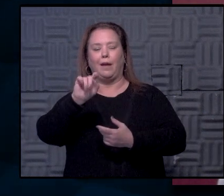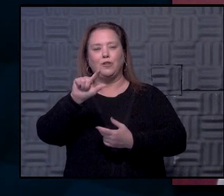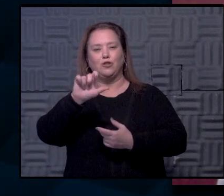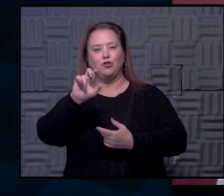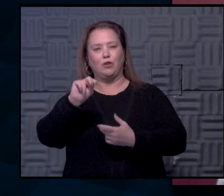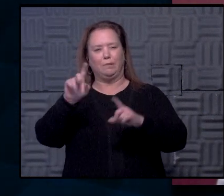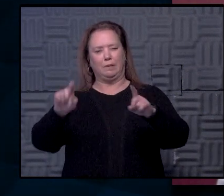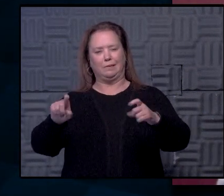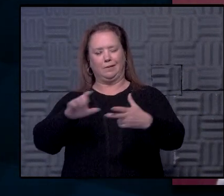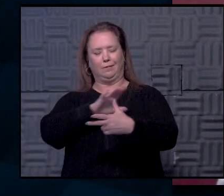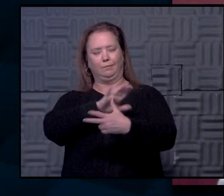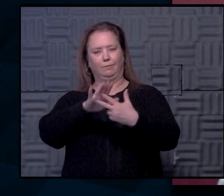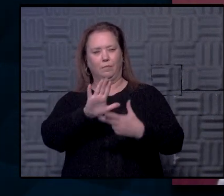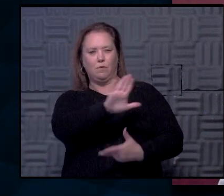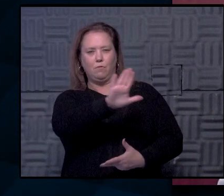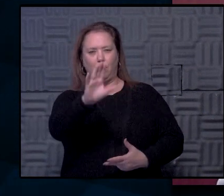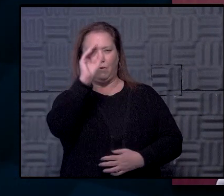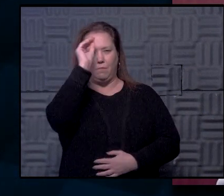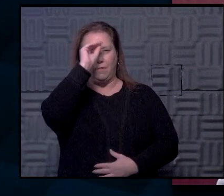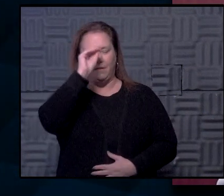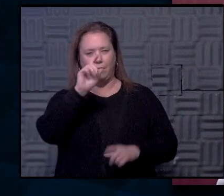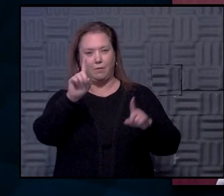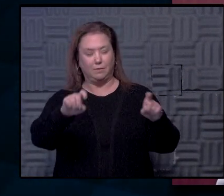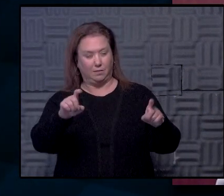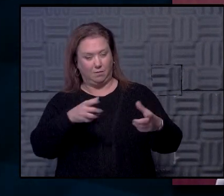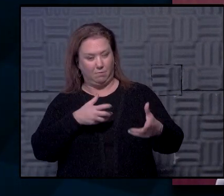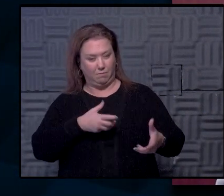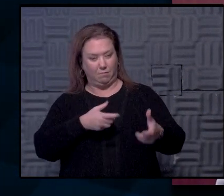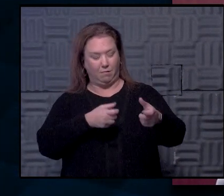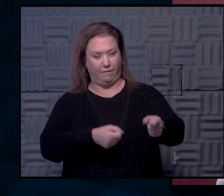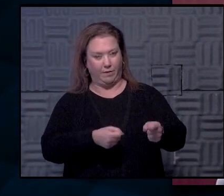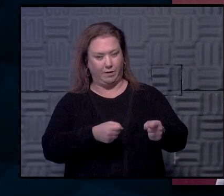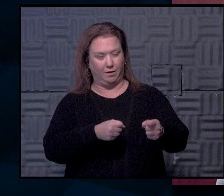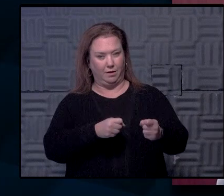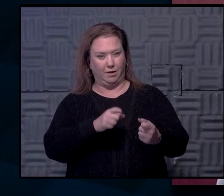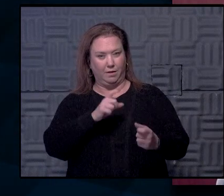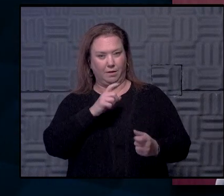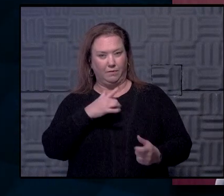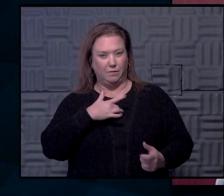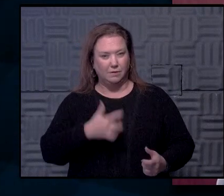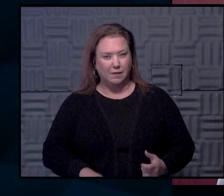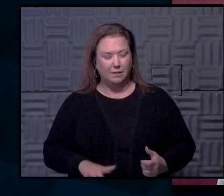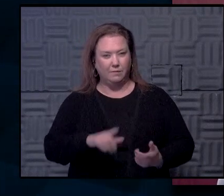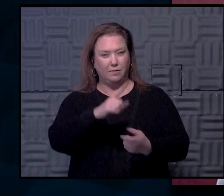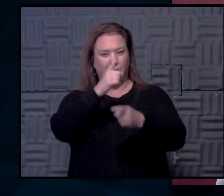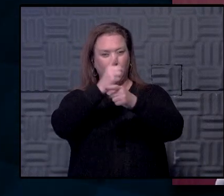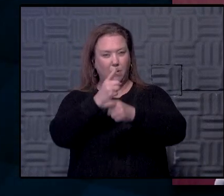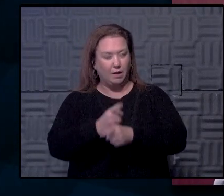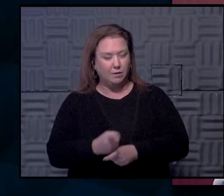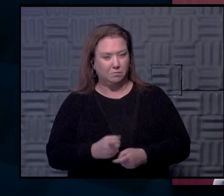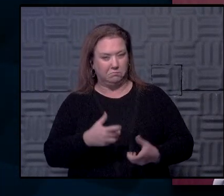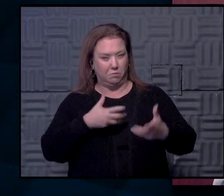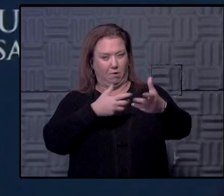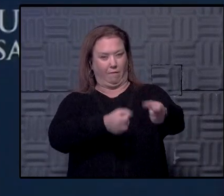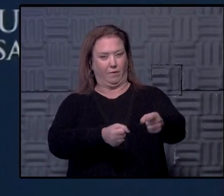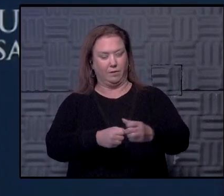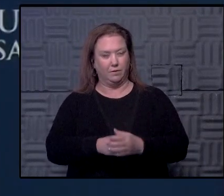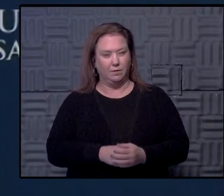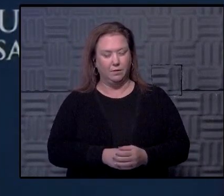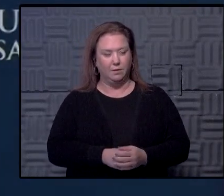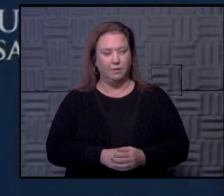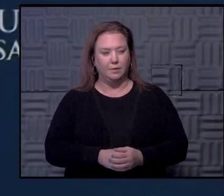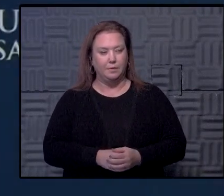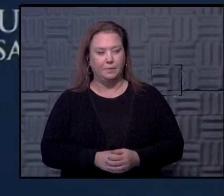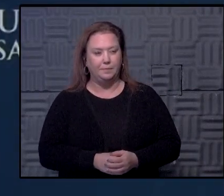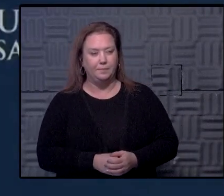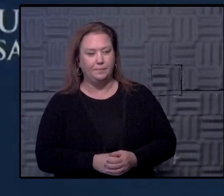do you think about those tests? How confident are you in their specificity, their sensitivity, their accuracy? Yeah,